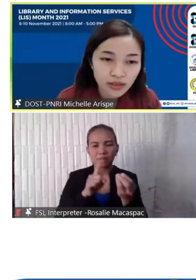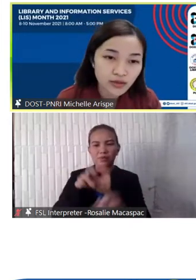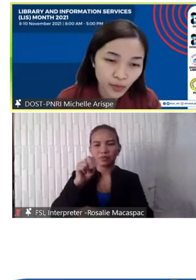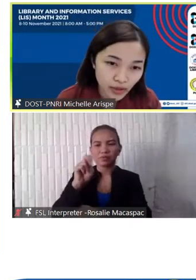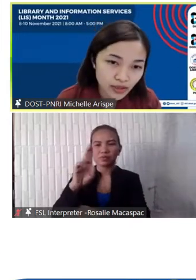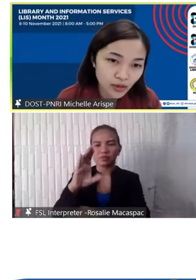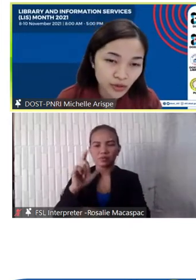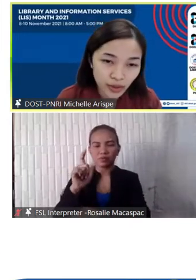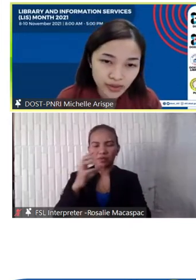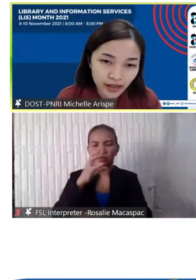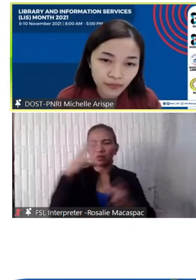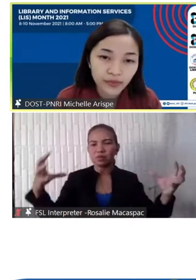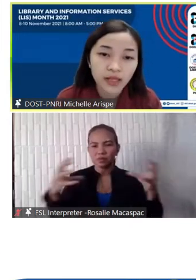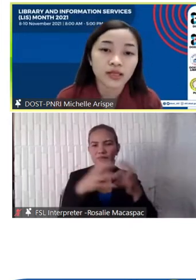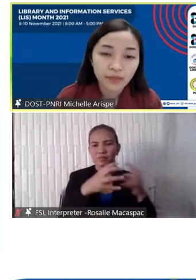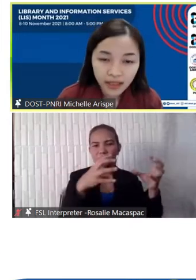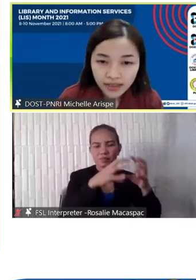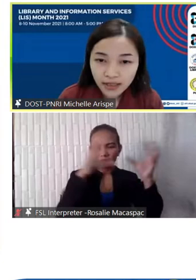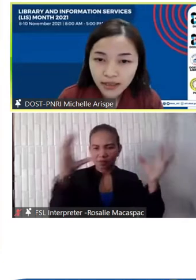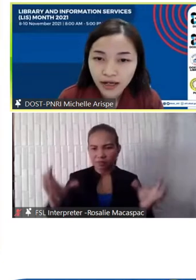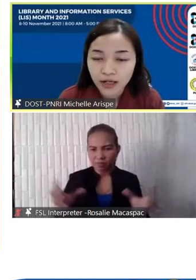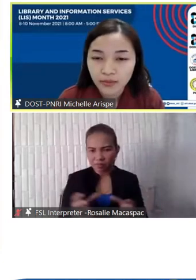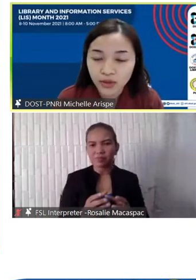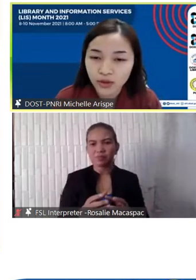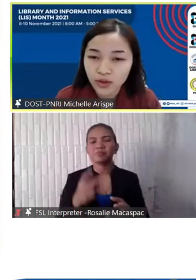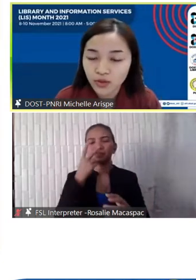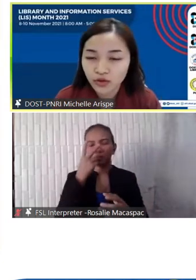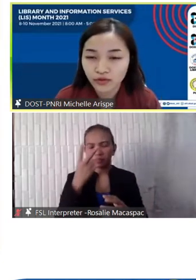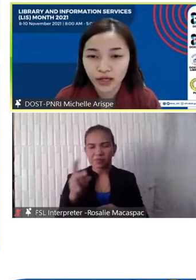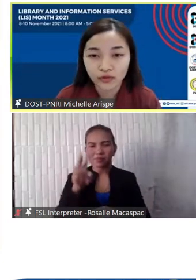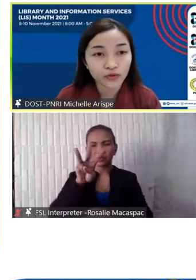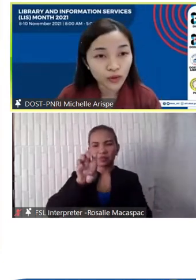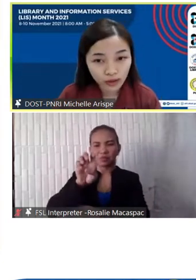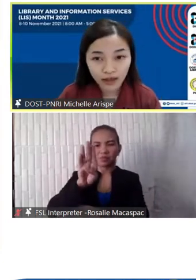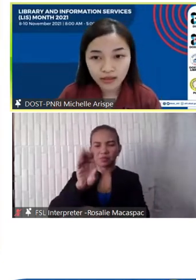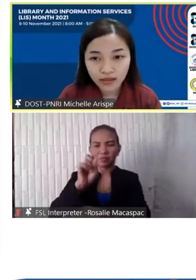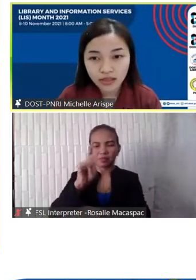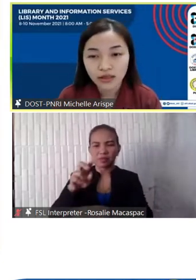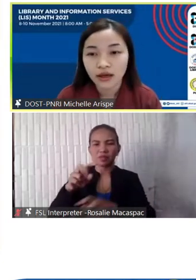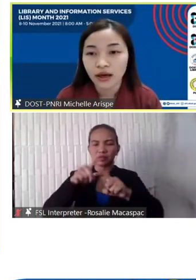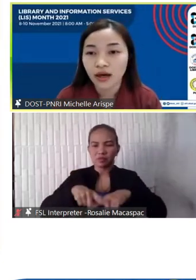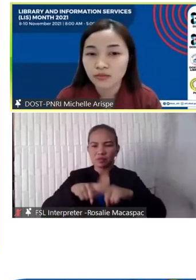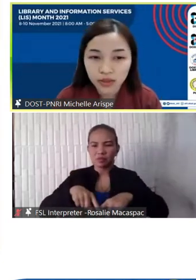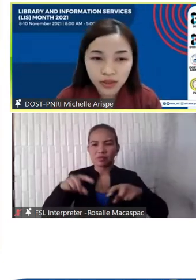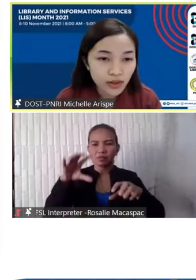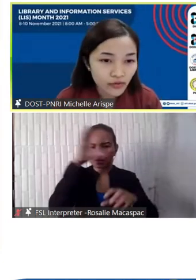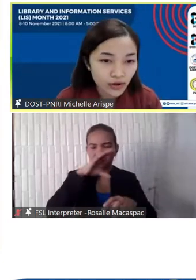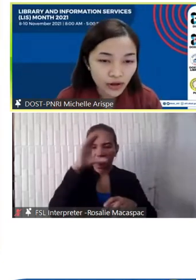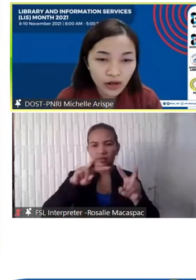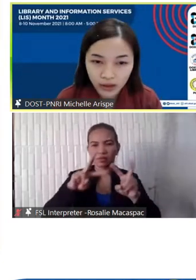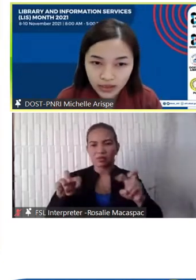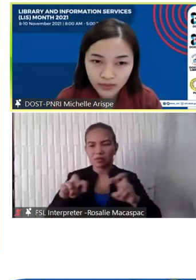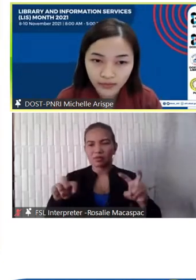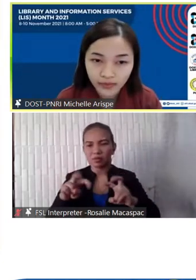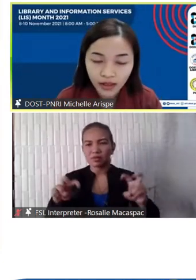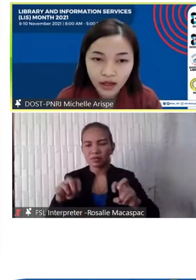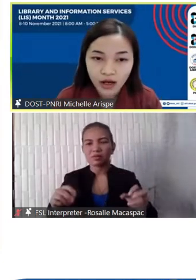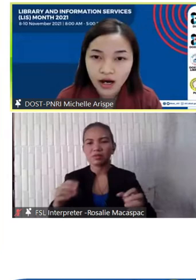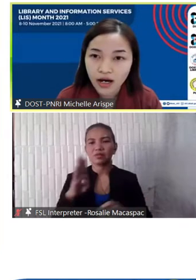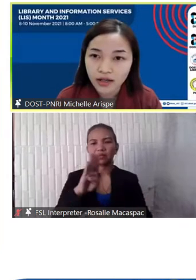to the INIS repository website, depende sa hinahanap nyo, you will find full texts and bibliographic